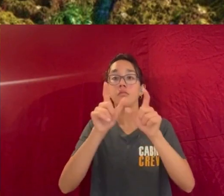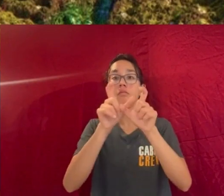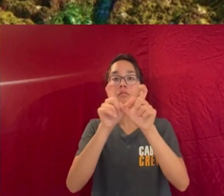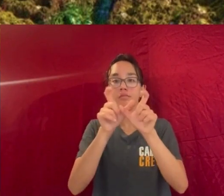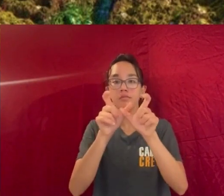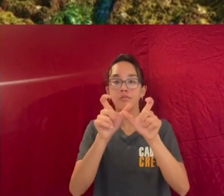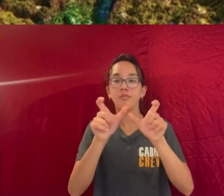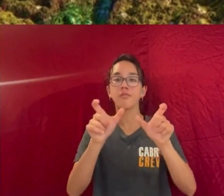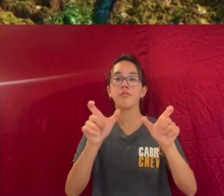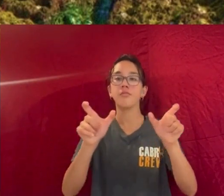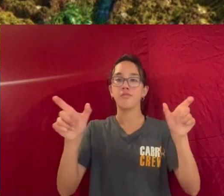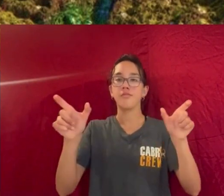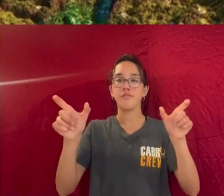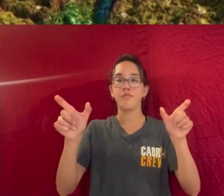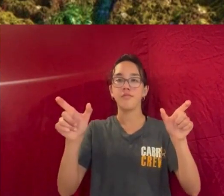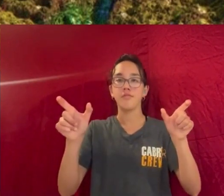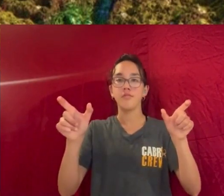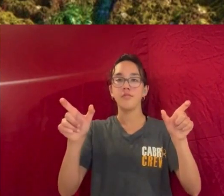but let's break it down.